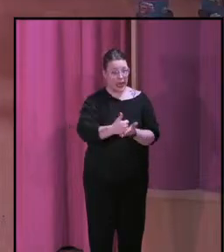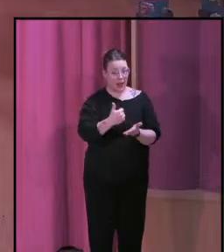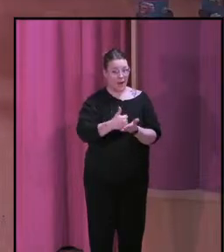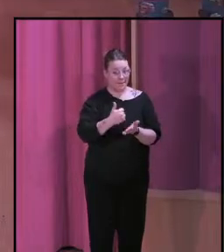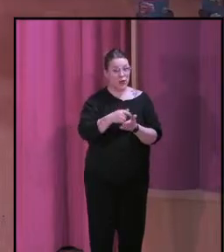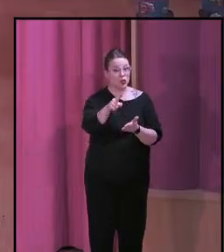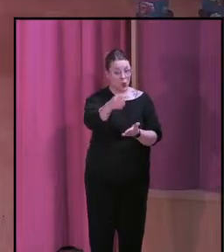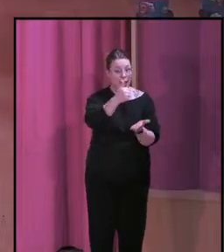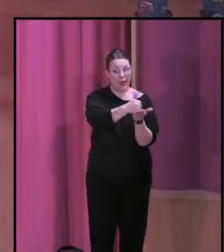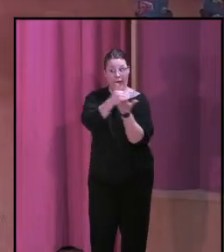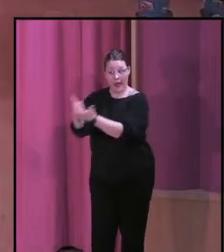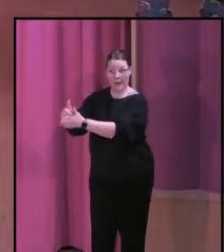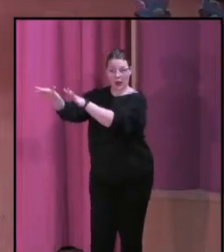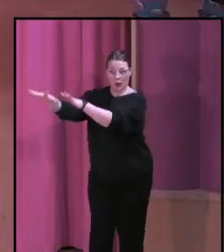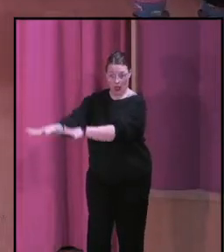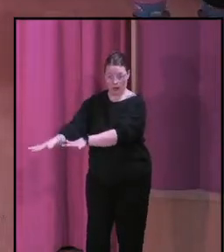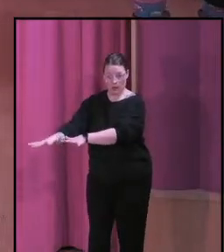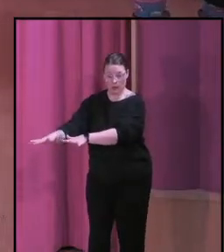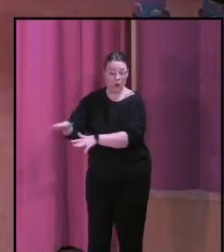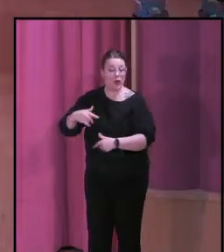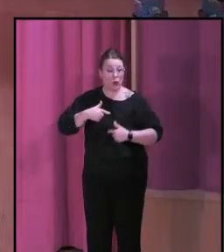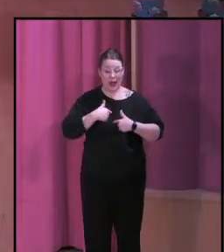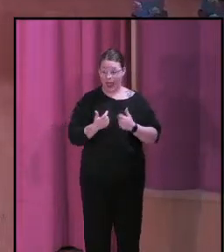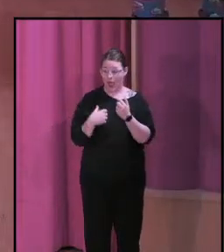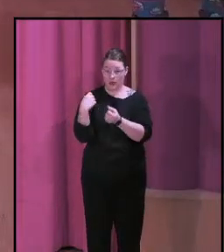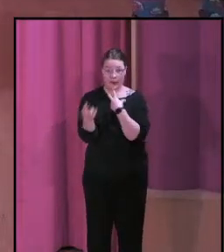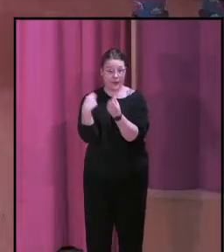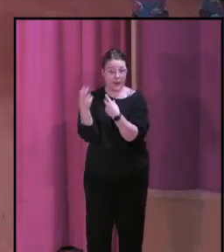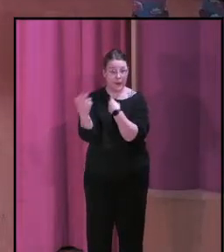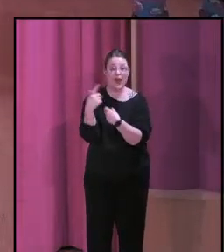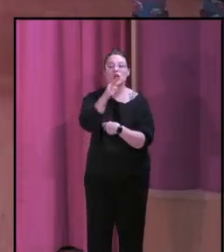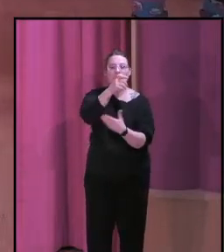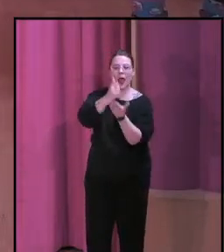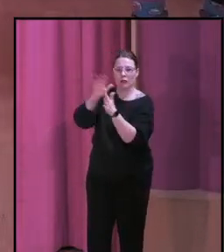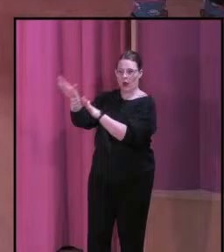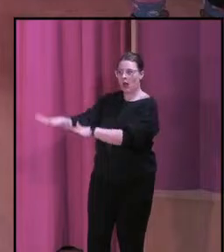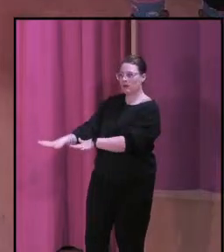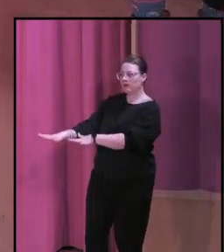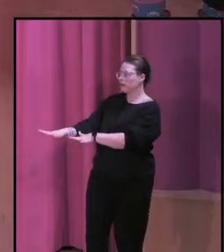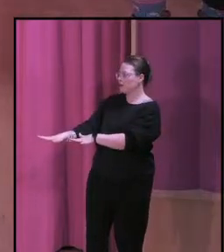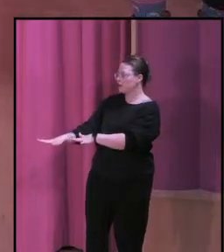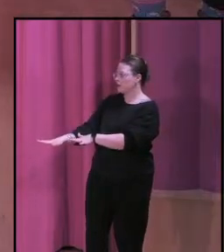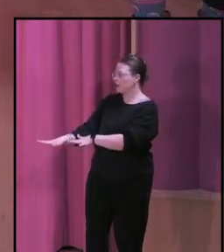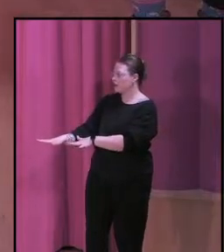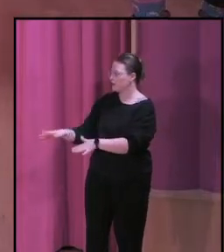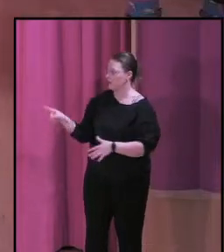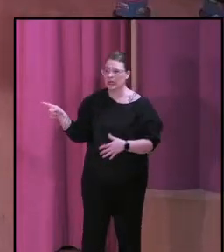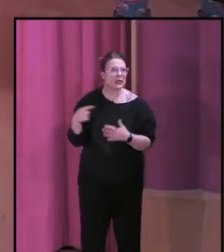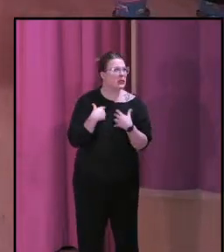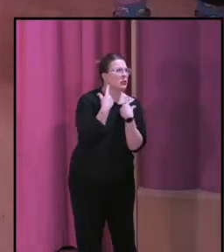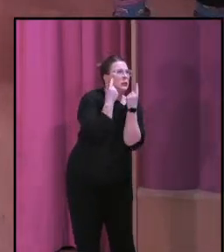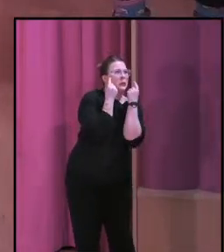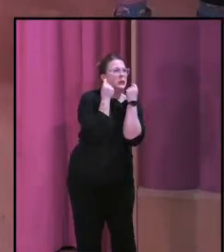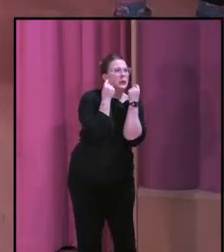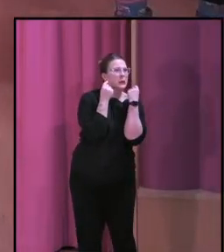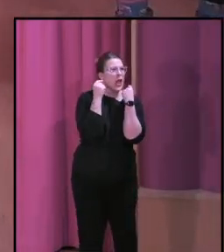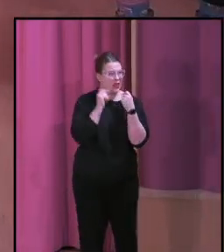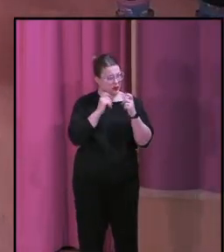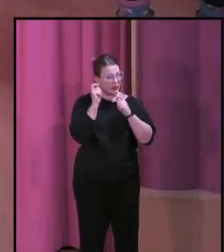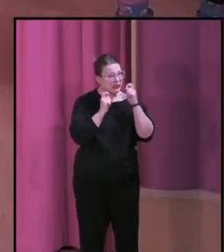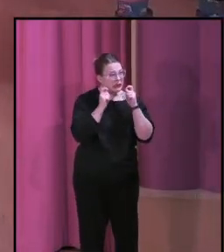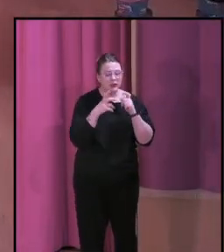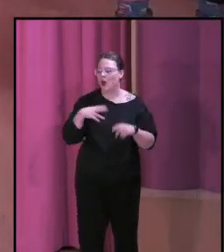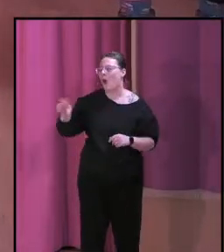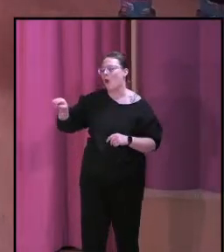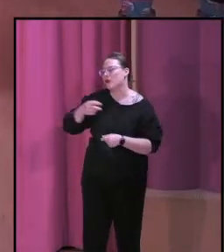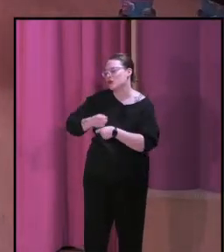calm. Once I get the yo-yos going, I think it might be hard for me to make it scared. it's just a joke. You don't have to actually make the scared face. You